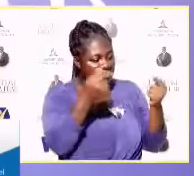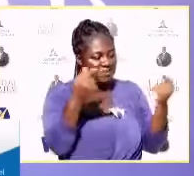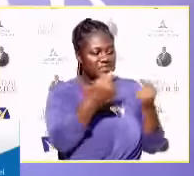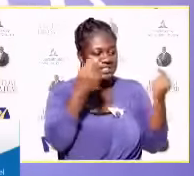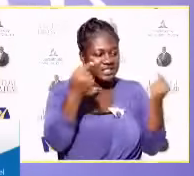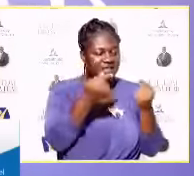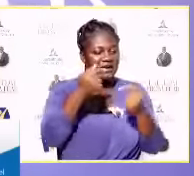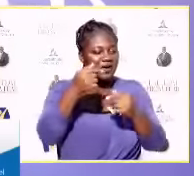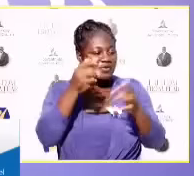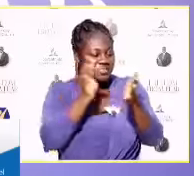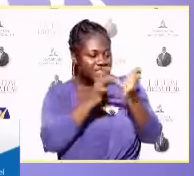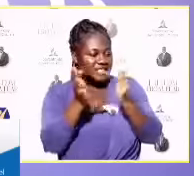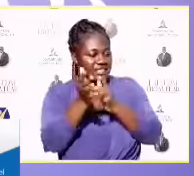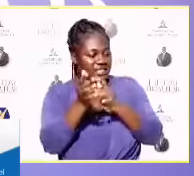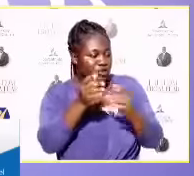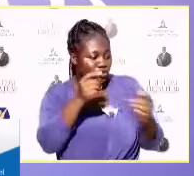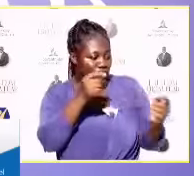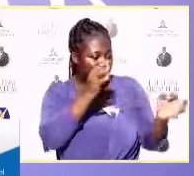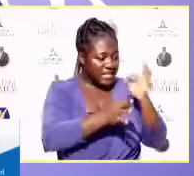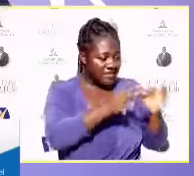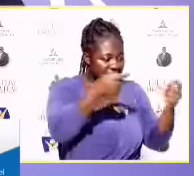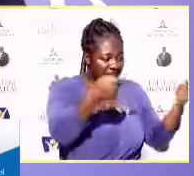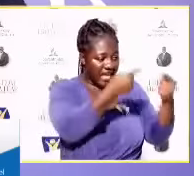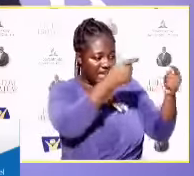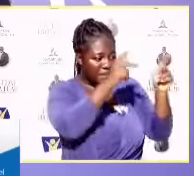And friends don't hurt friends.